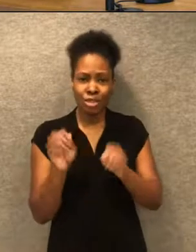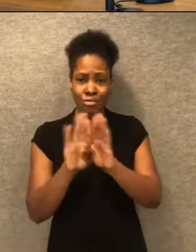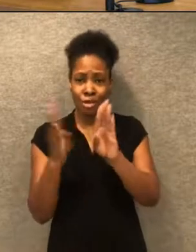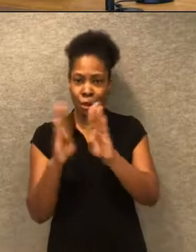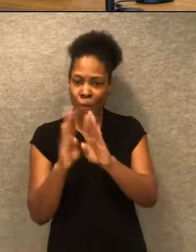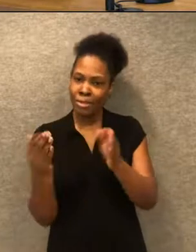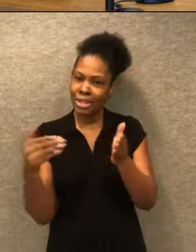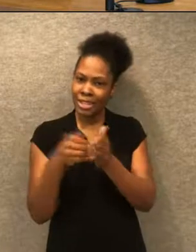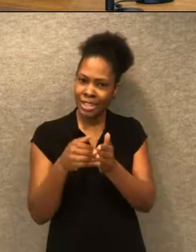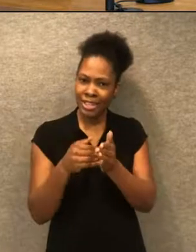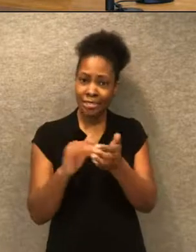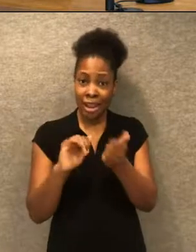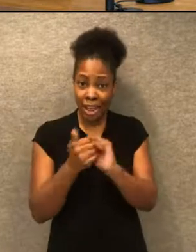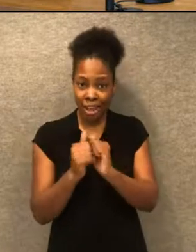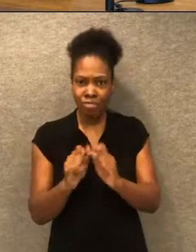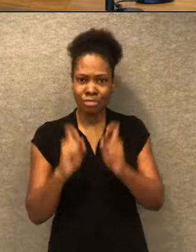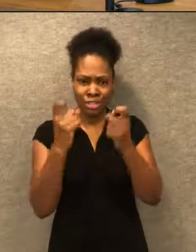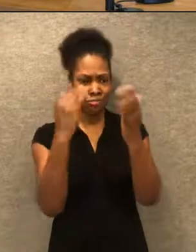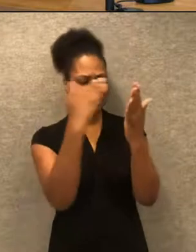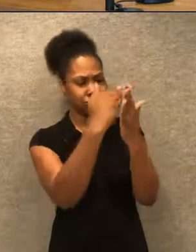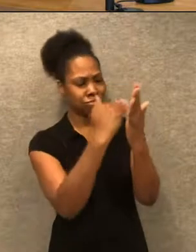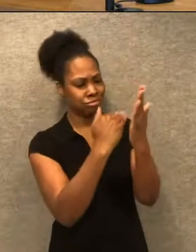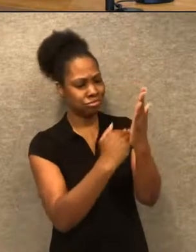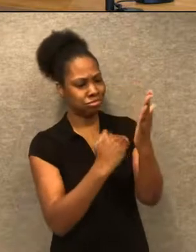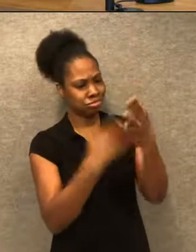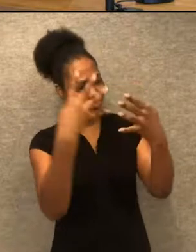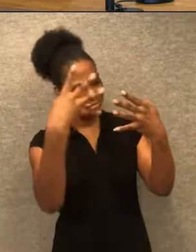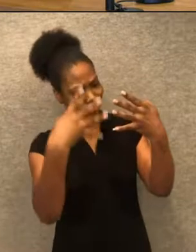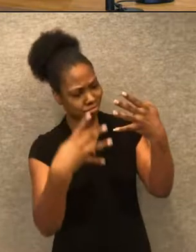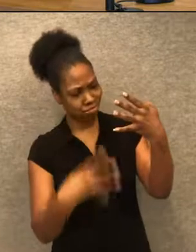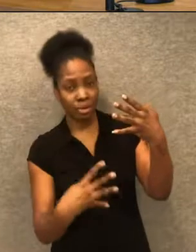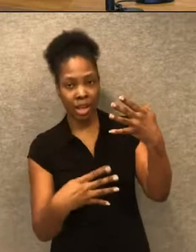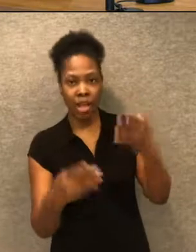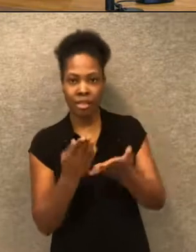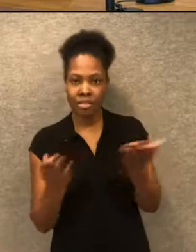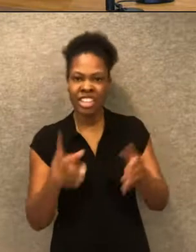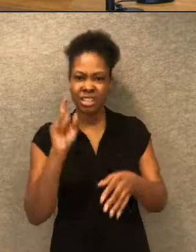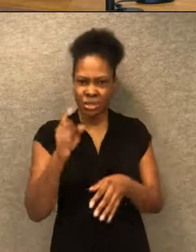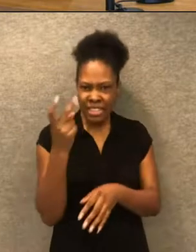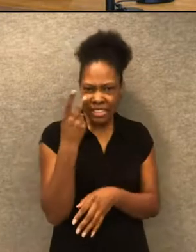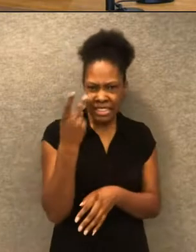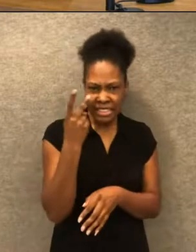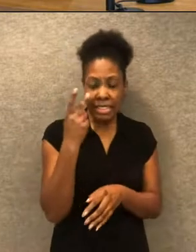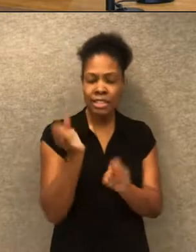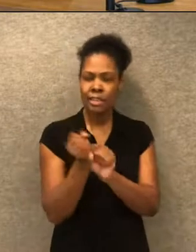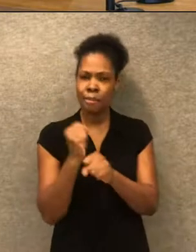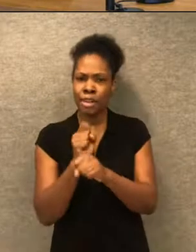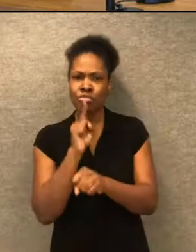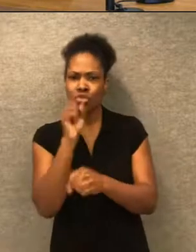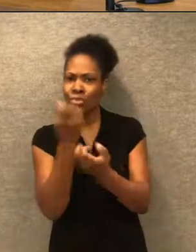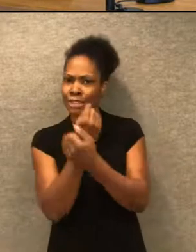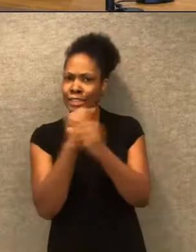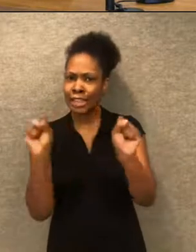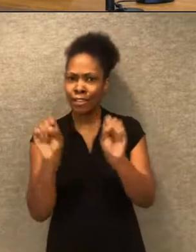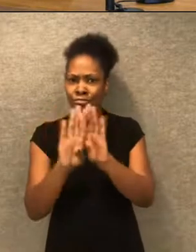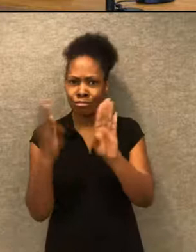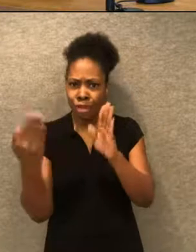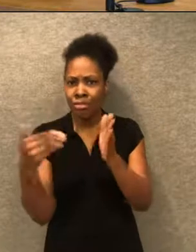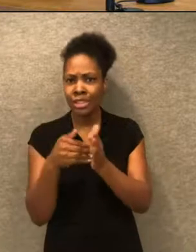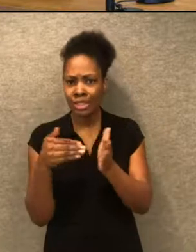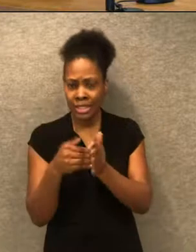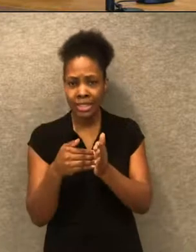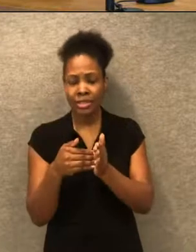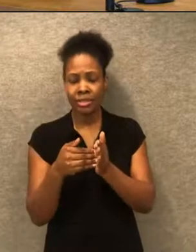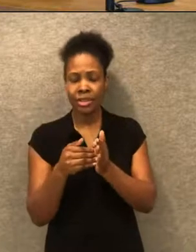by providing a checklist of what we expect to find. And we want to make sure that the health and the safety of all of our residents